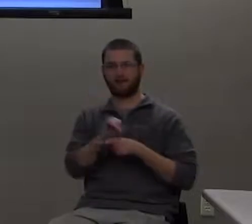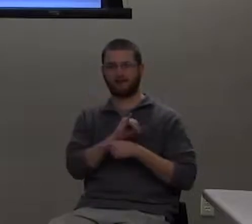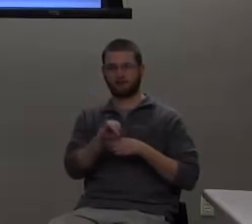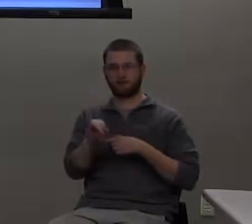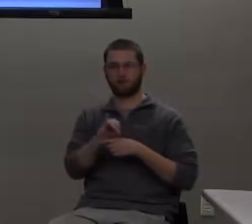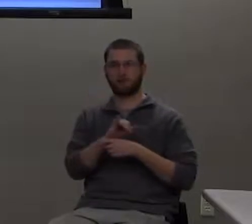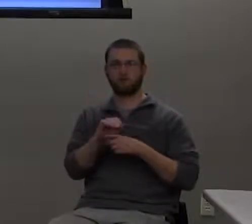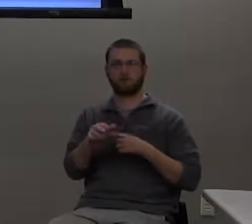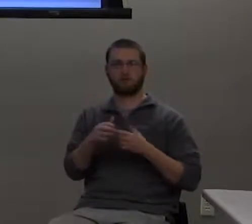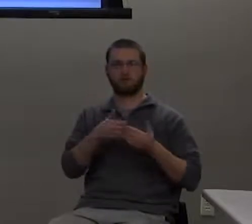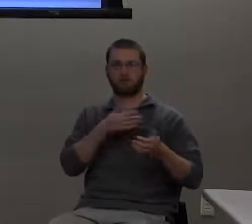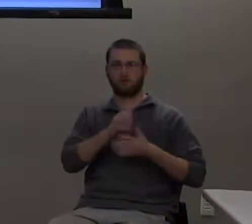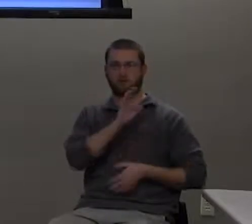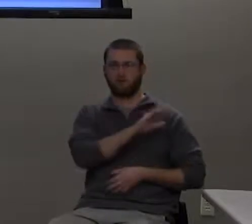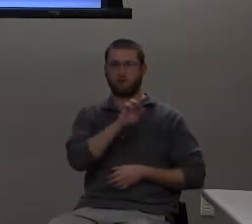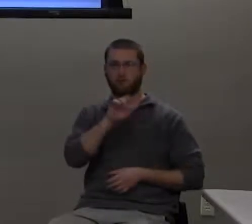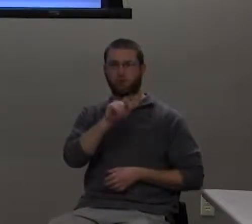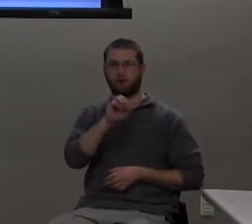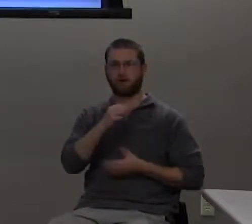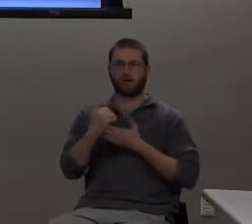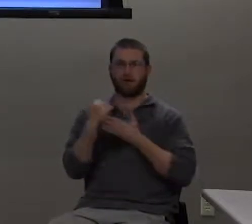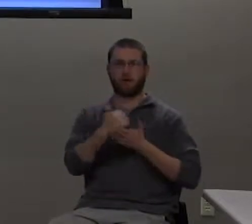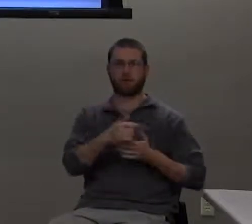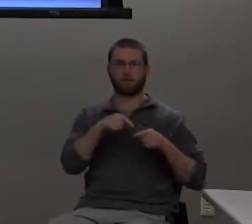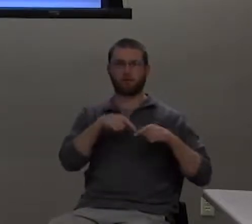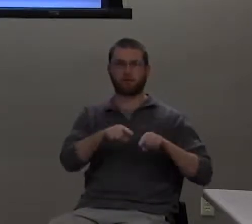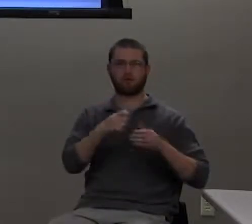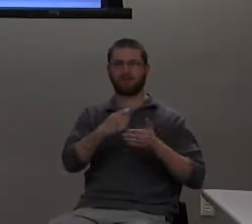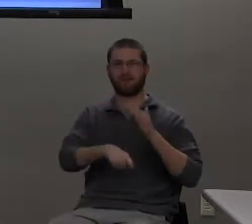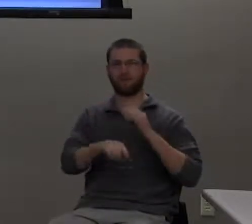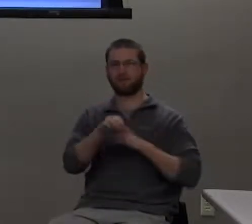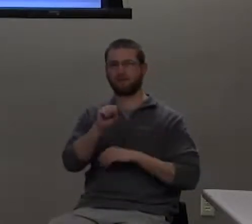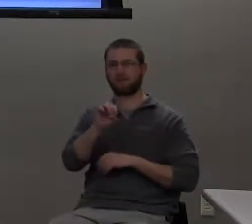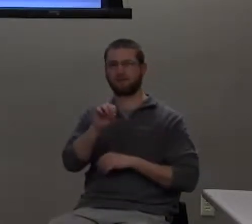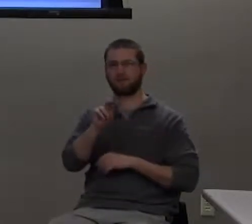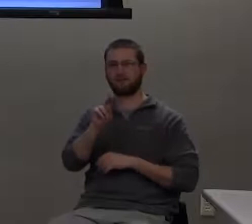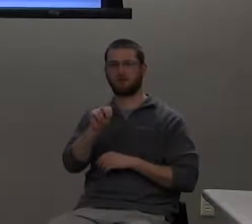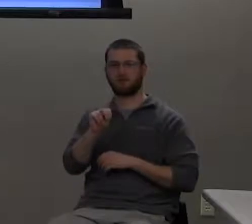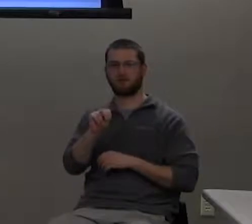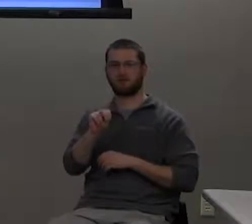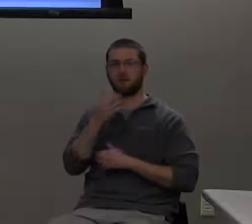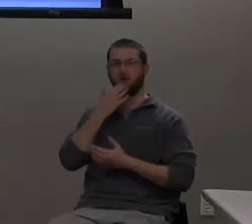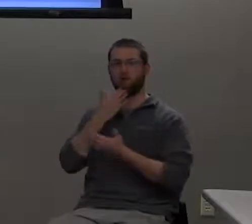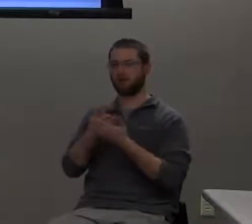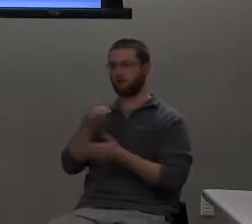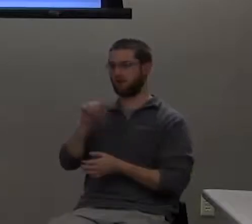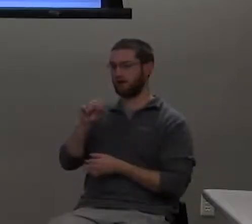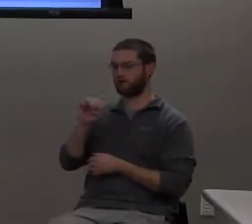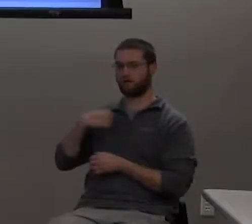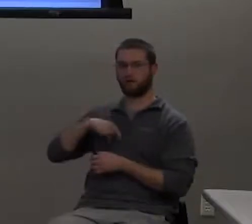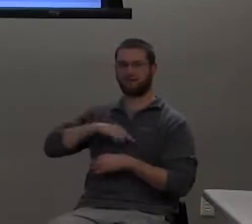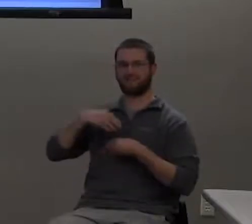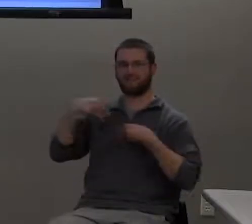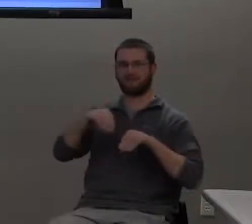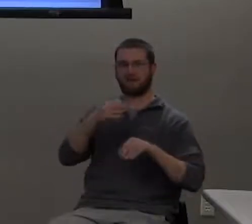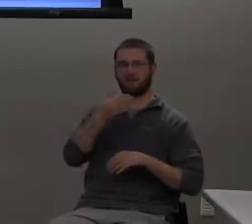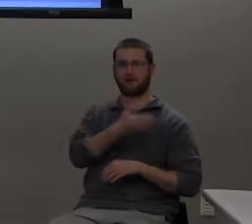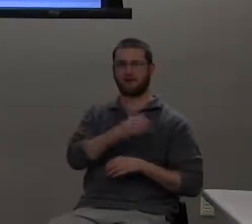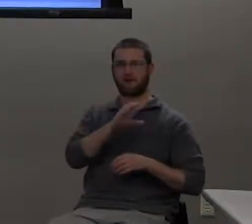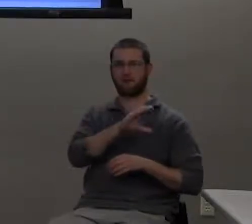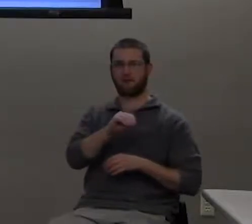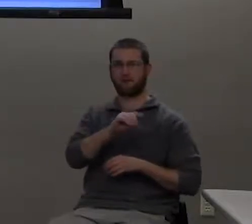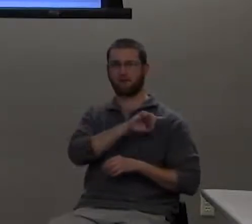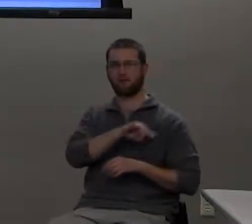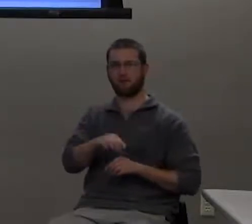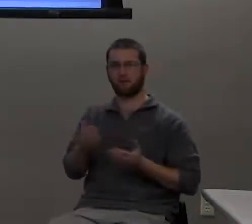at whatever rate you need to help during tax season. That's an asset that can be sold. So how can we tie together the resources we already have here in the community